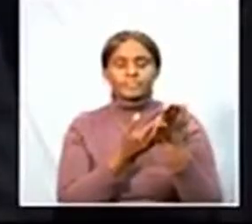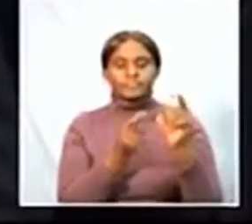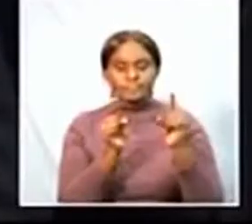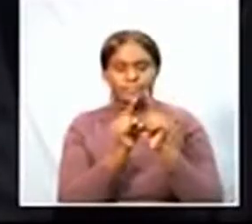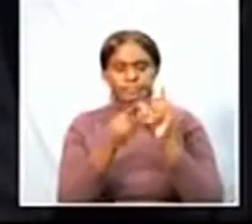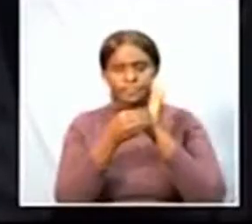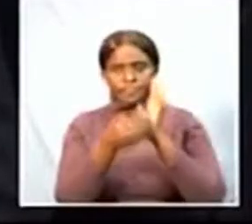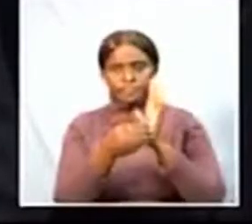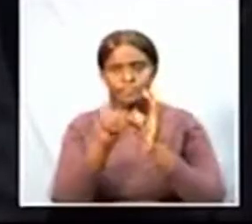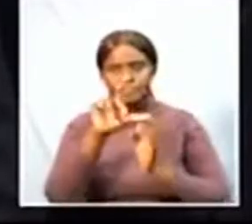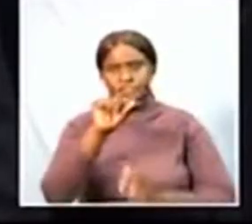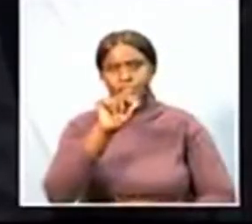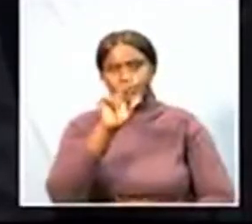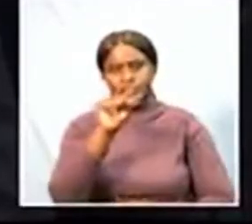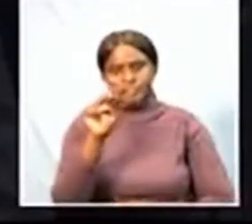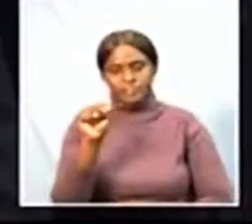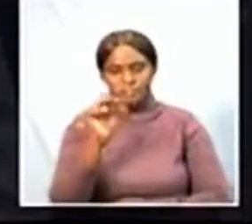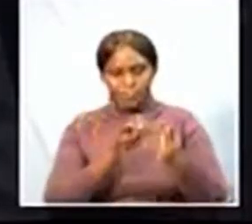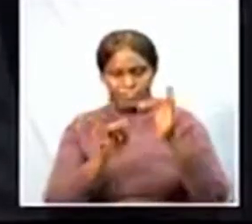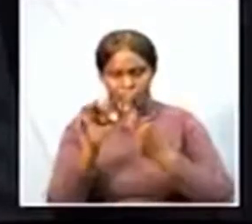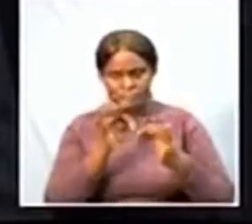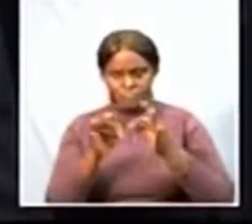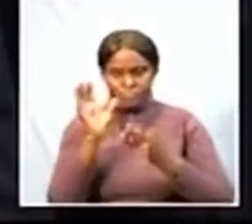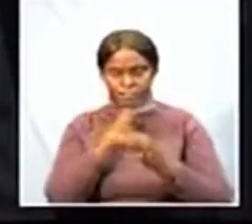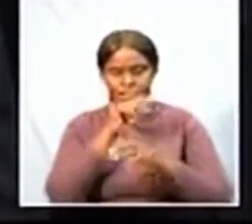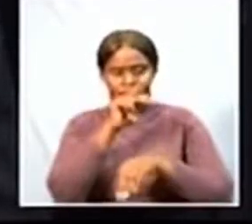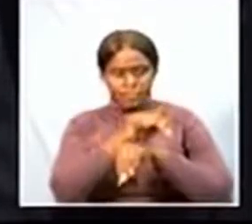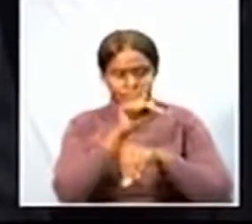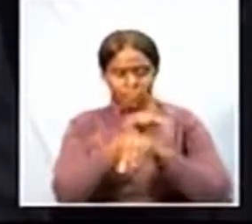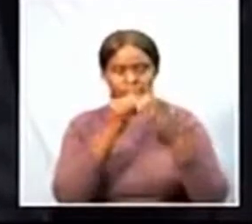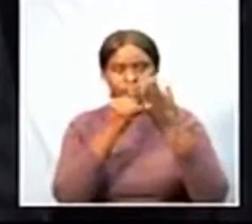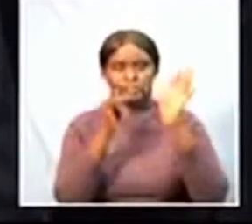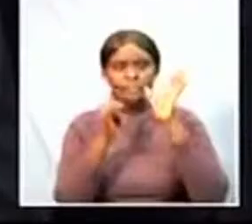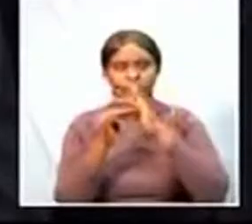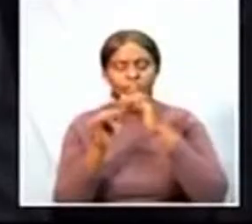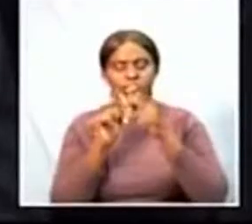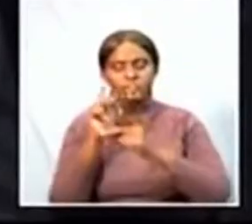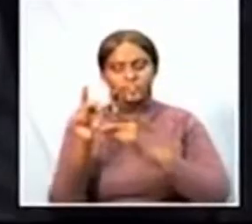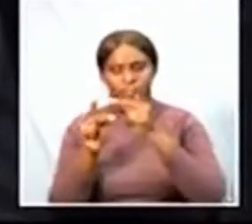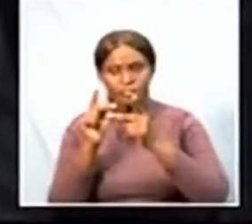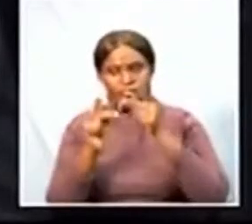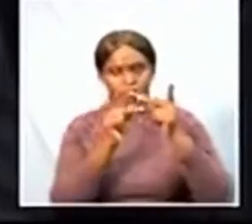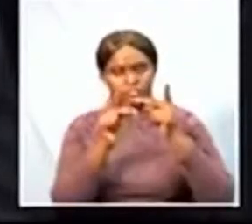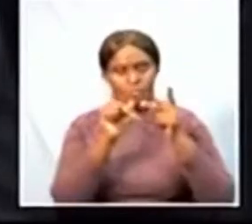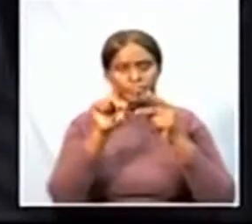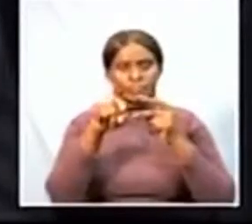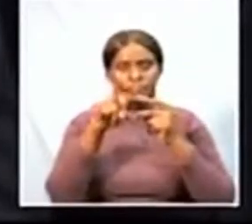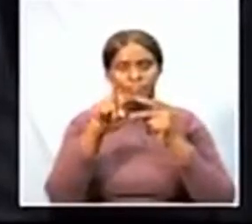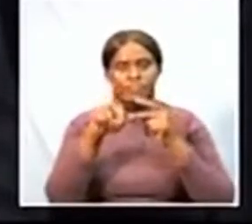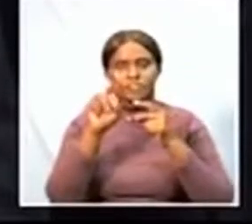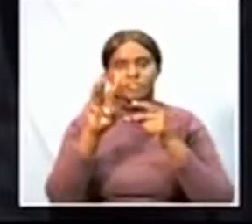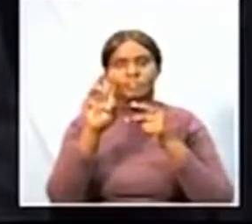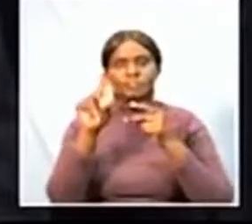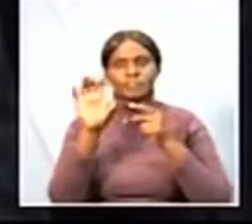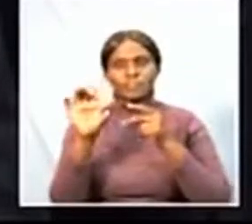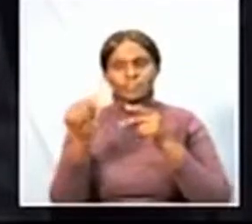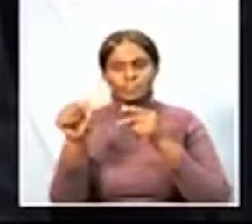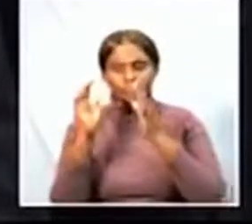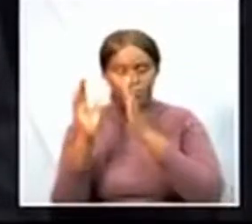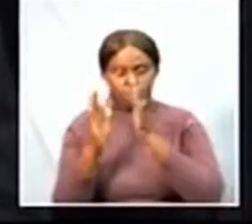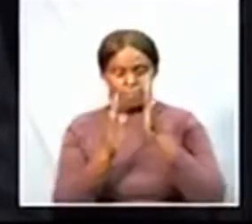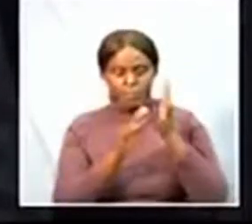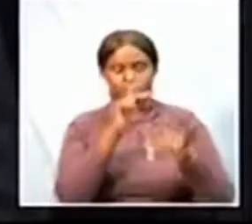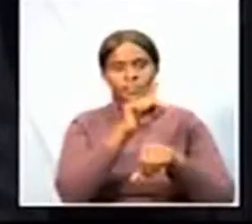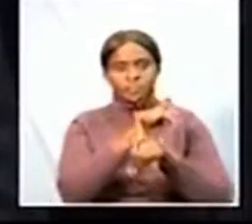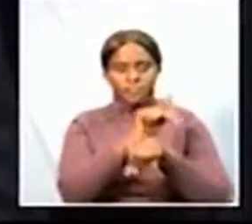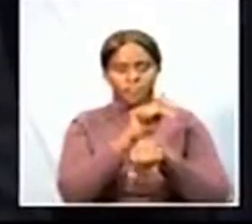Guidelines 2022 stipulates that the project identification process requires the WDCs to prepare project